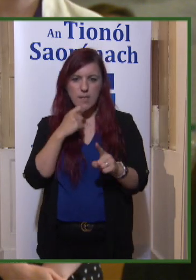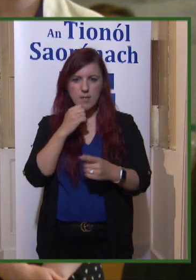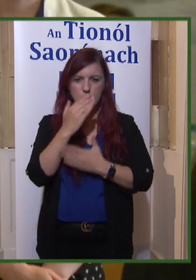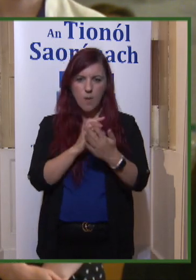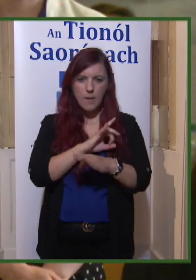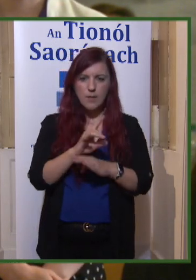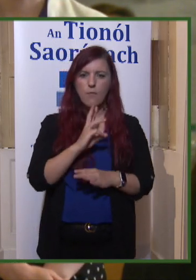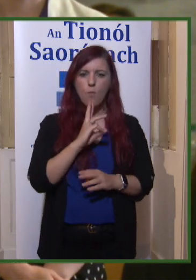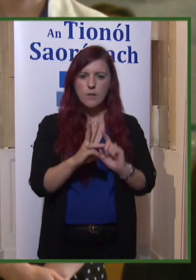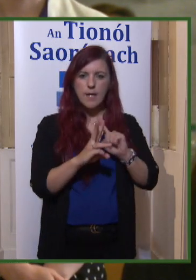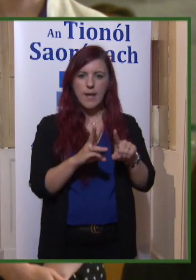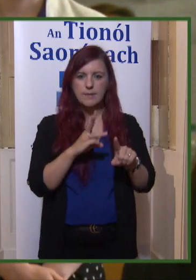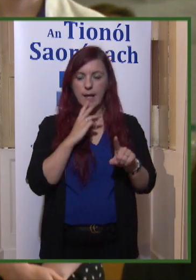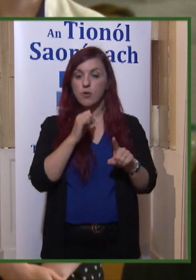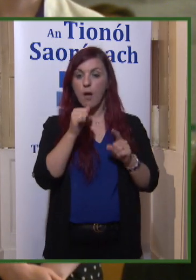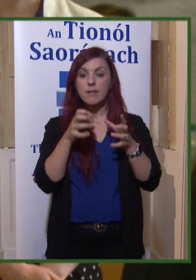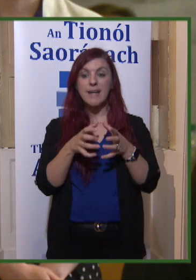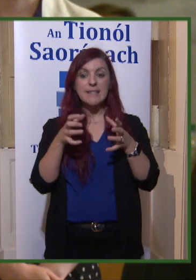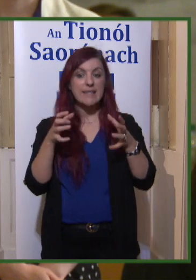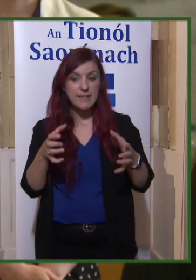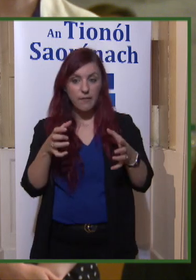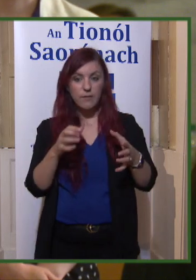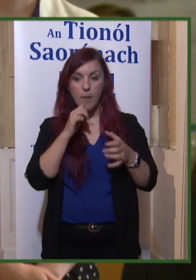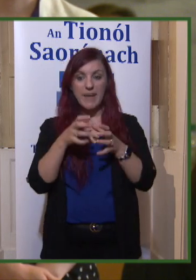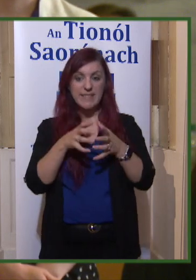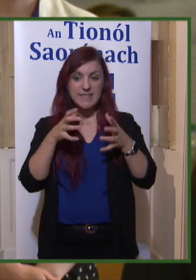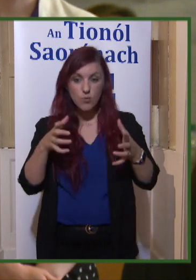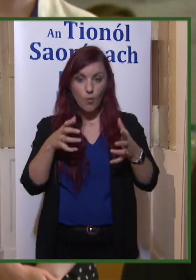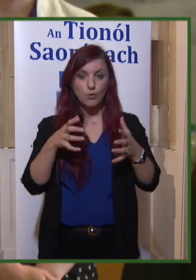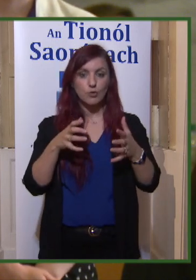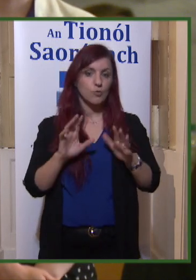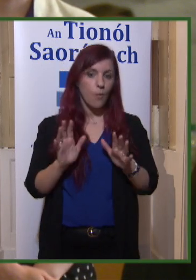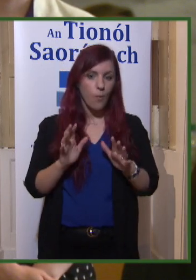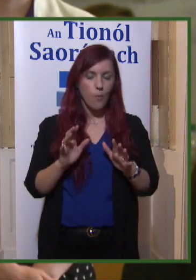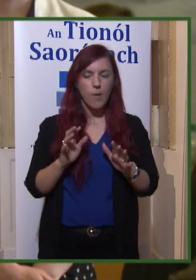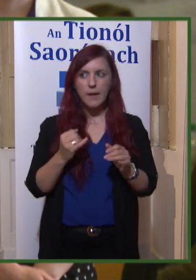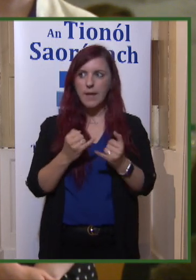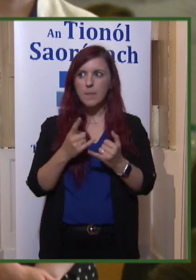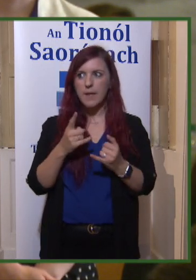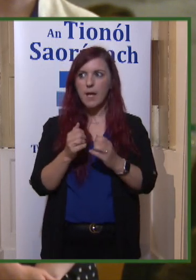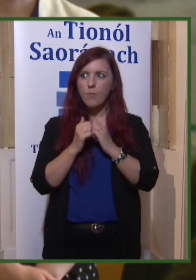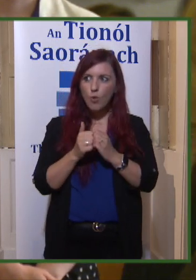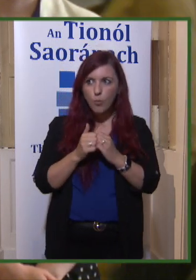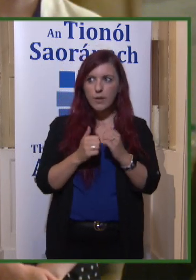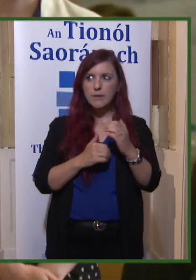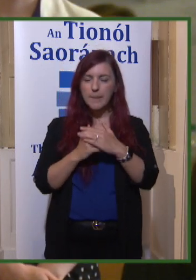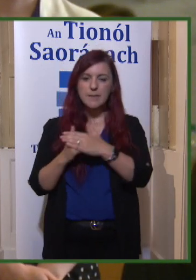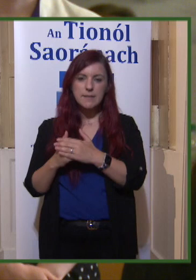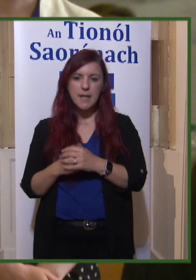but not excessively, should not be excessive requirement that would limit.